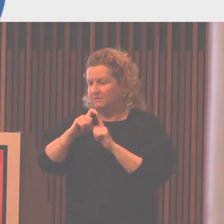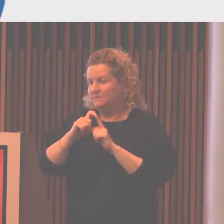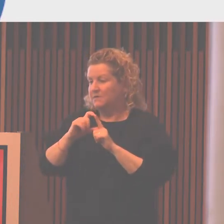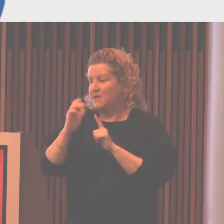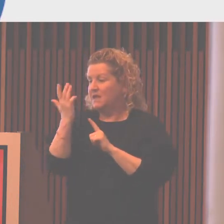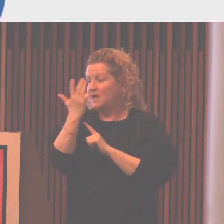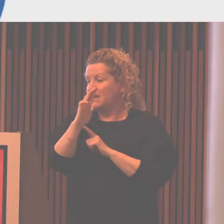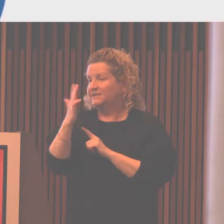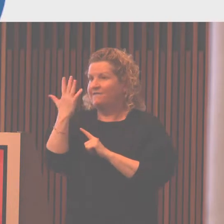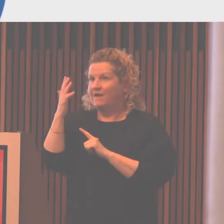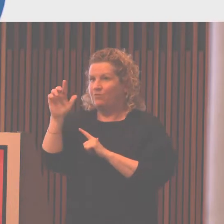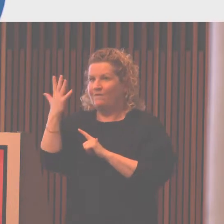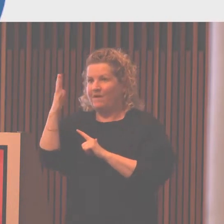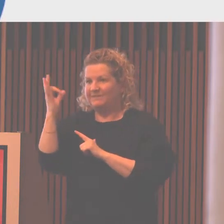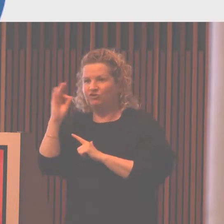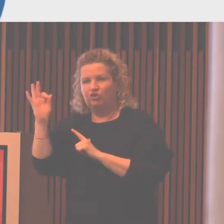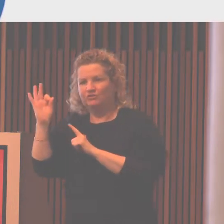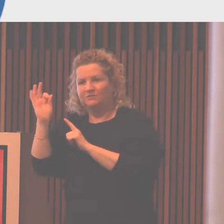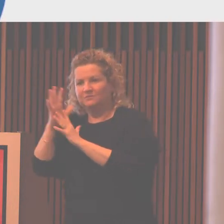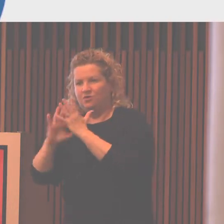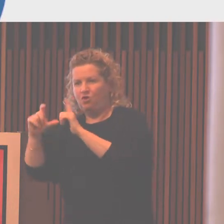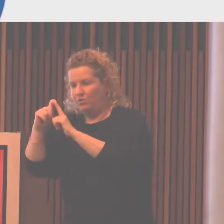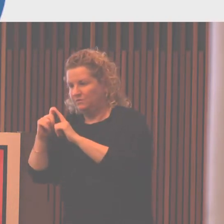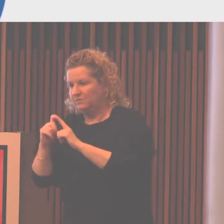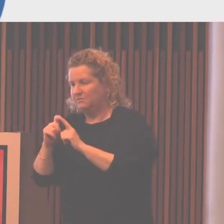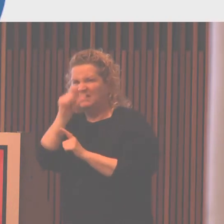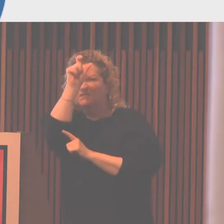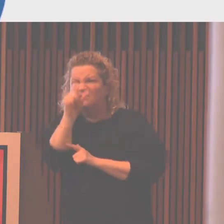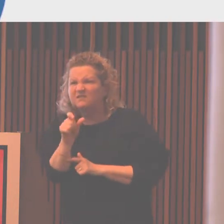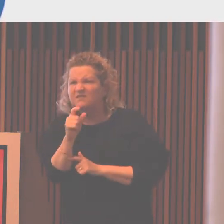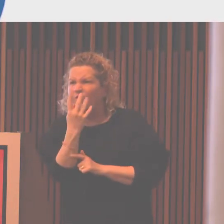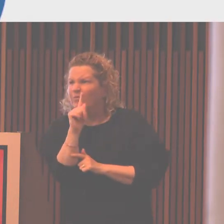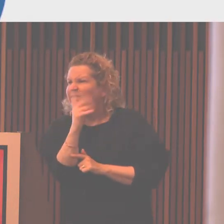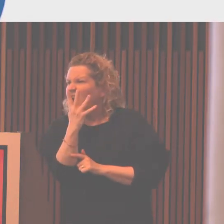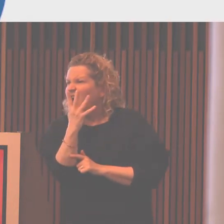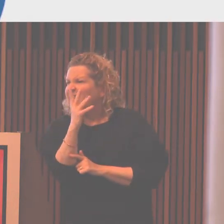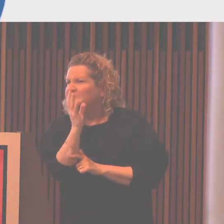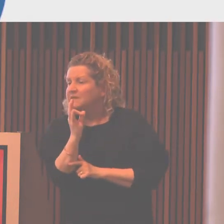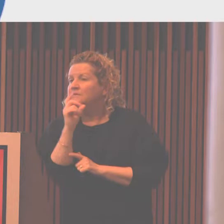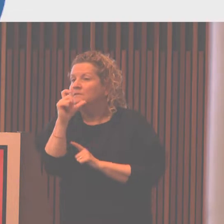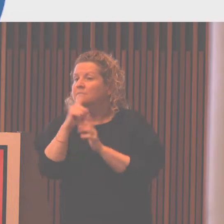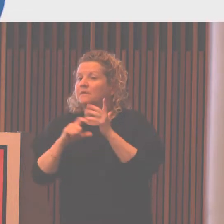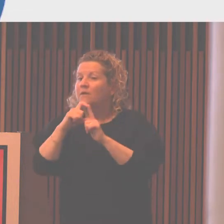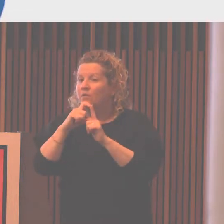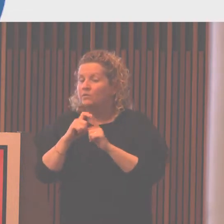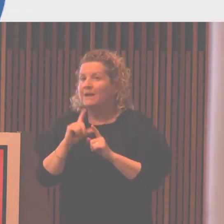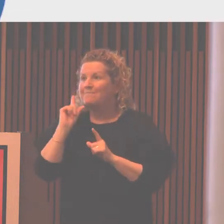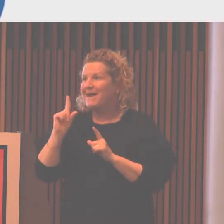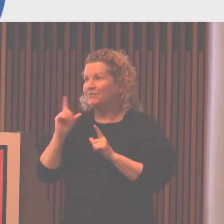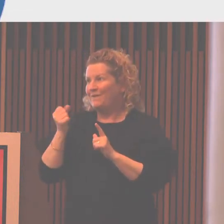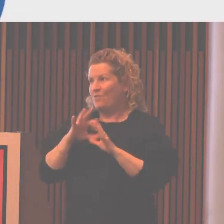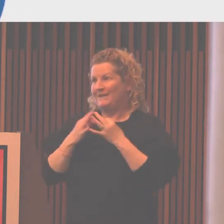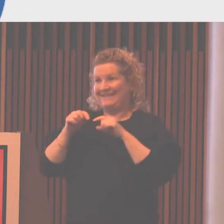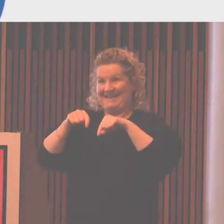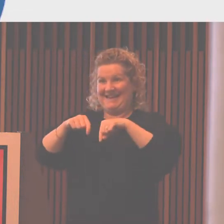not called, and there's whatever the rest 4.5% then are. However, there are organisations in the room here who